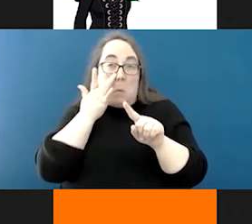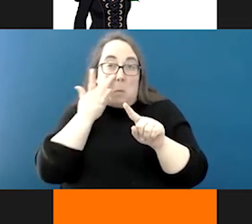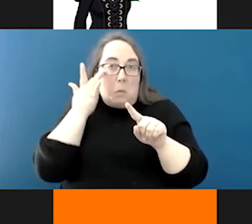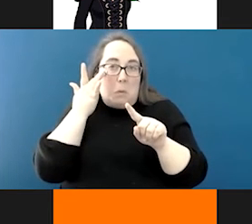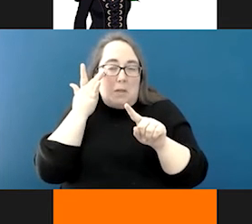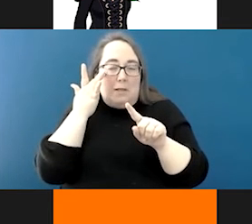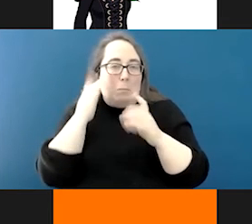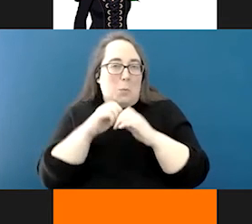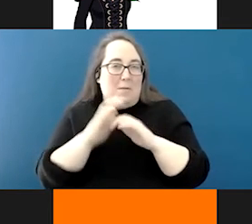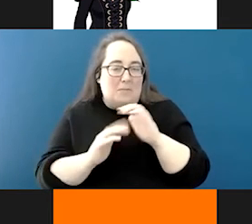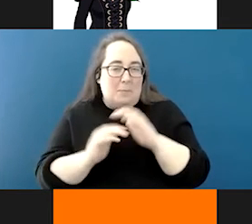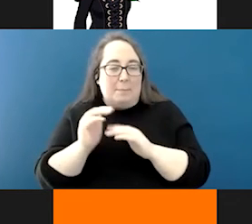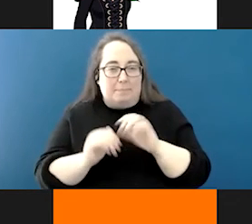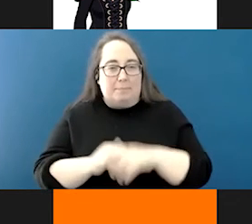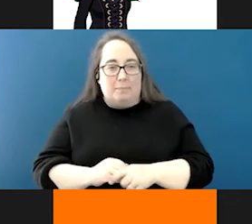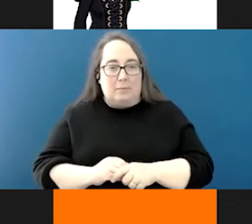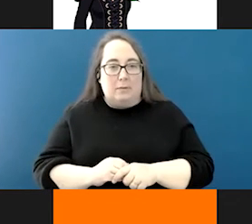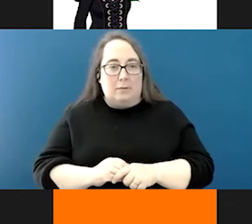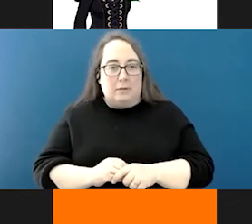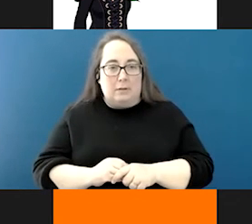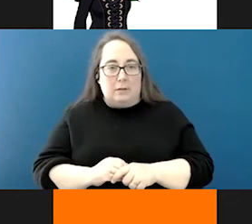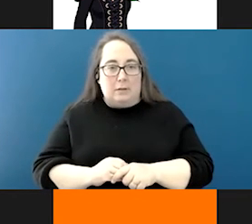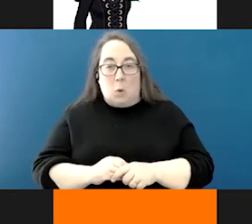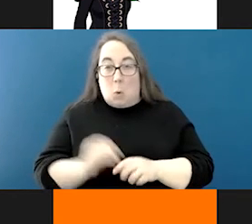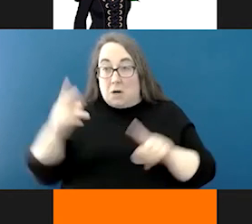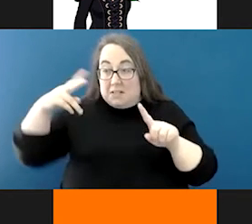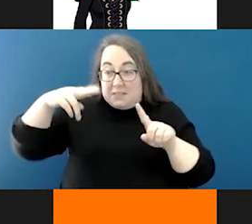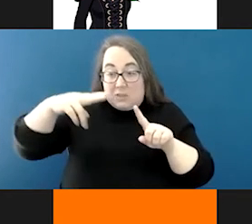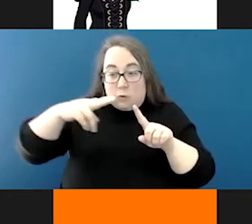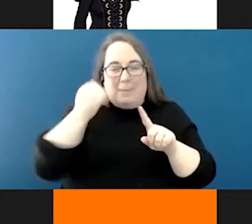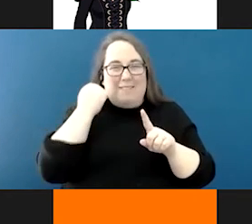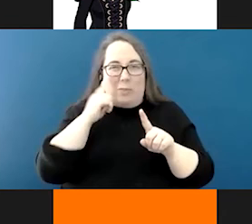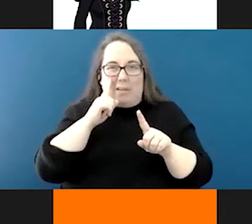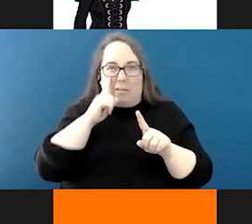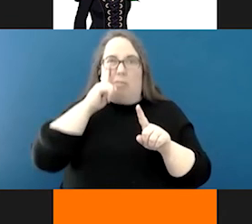need to, or trim anything that you think is